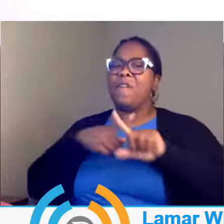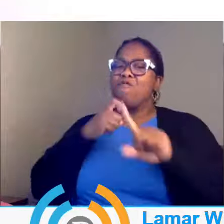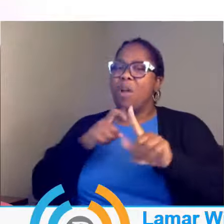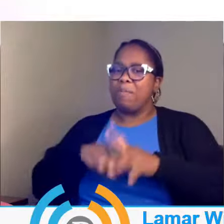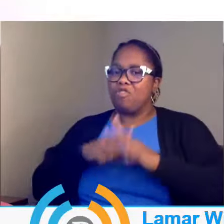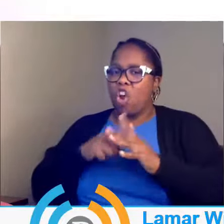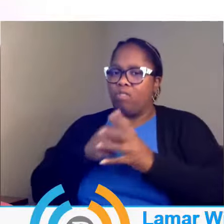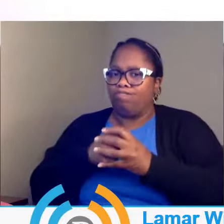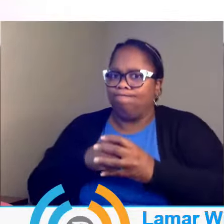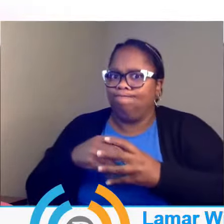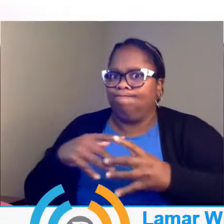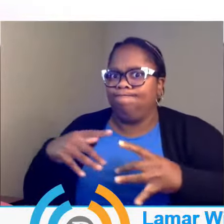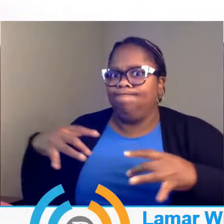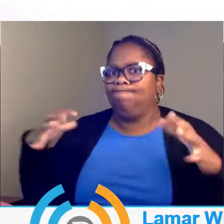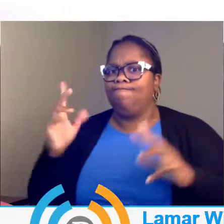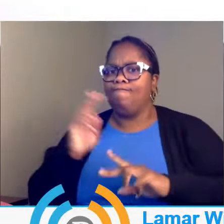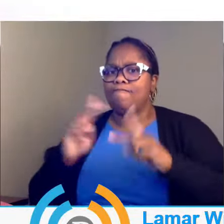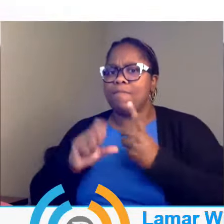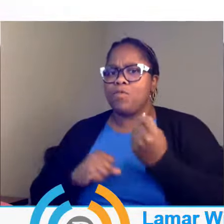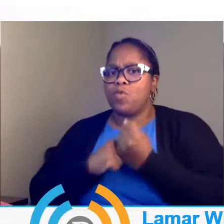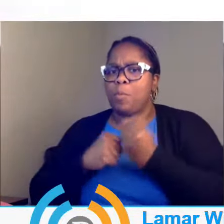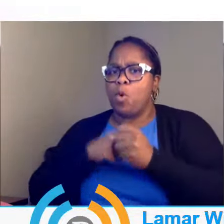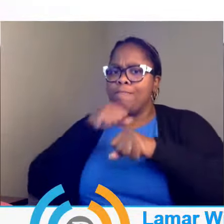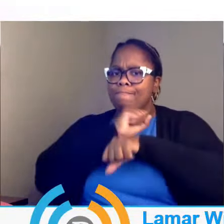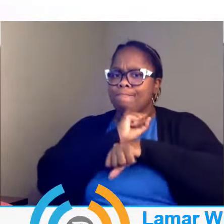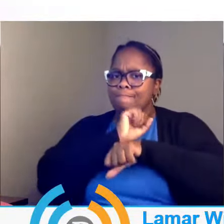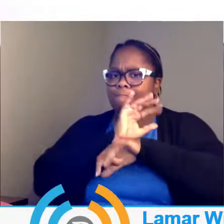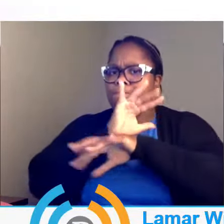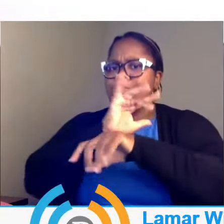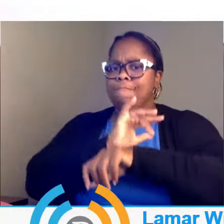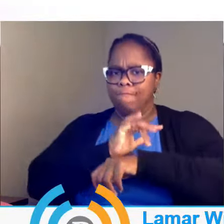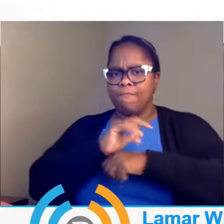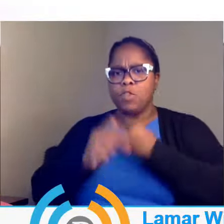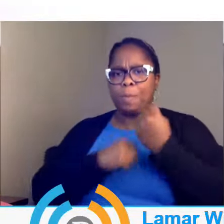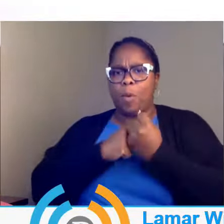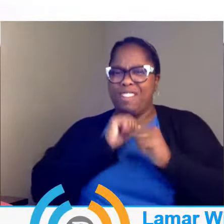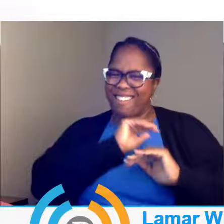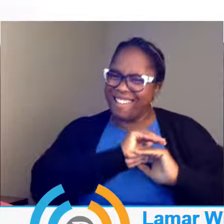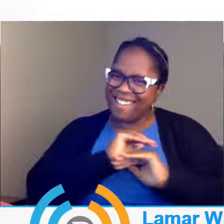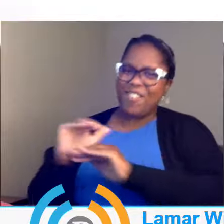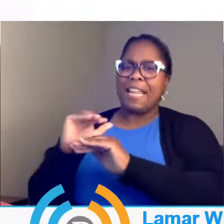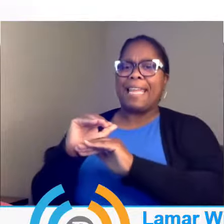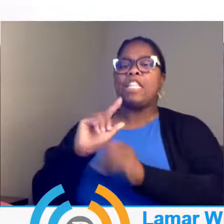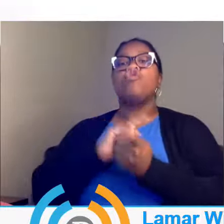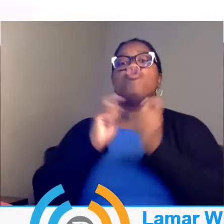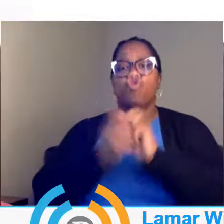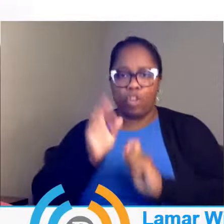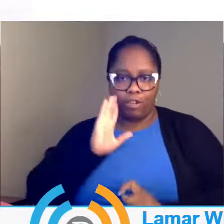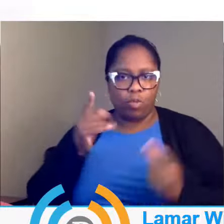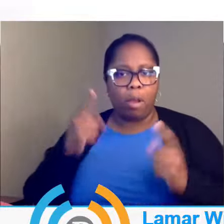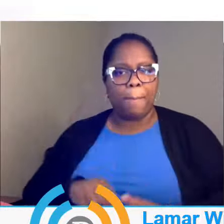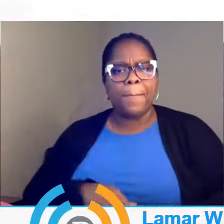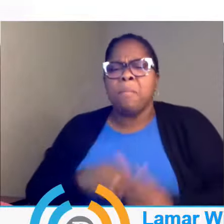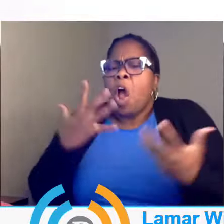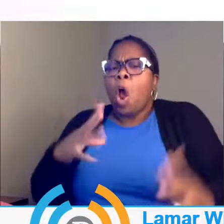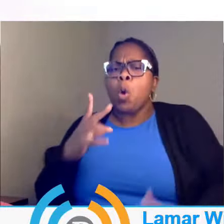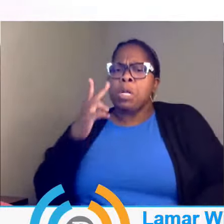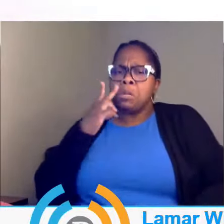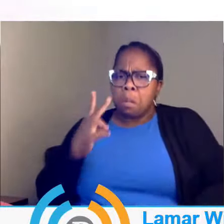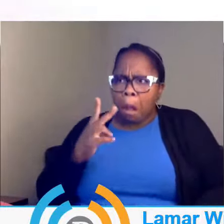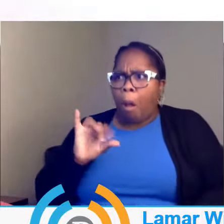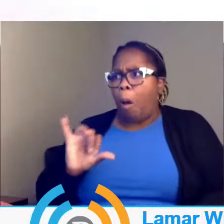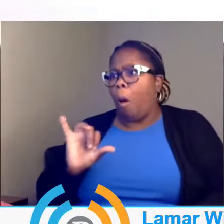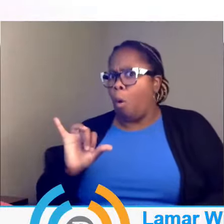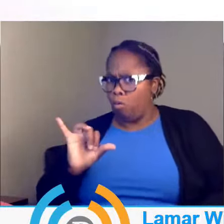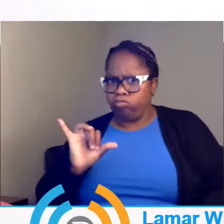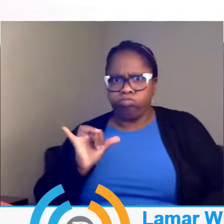been out night after night, like change will come. We've already seen it. Change will continue to come. We